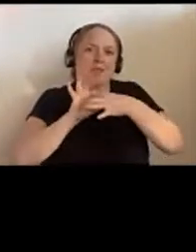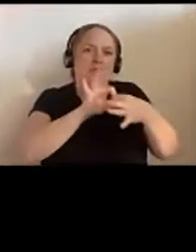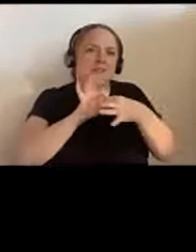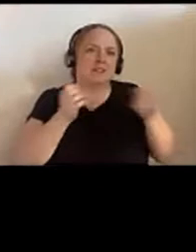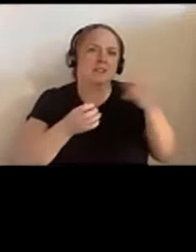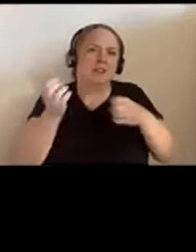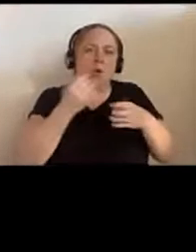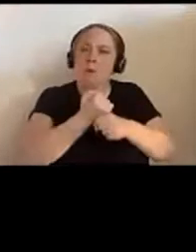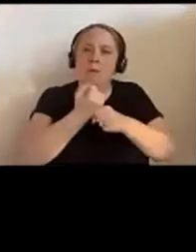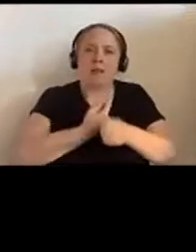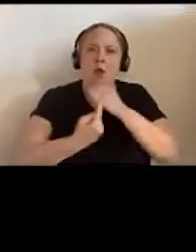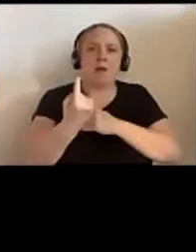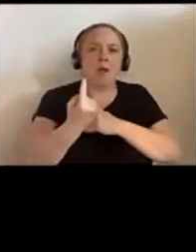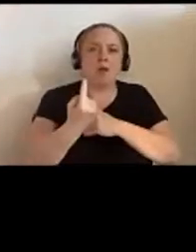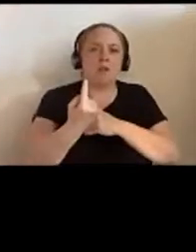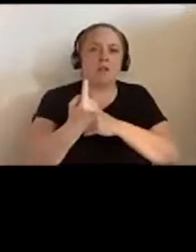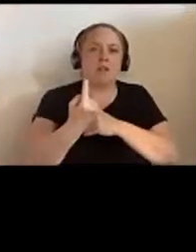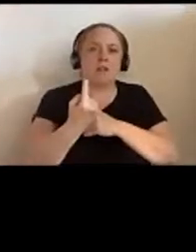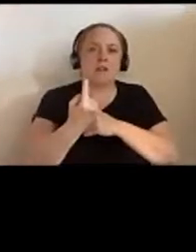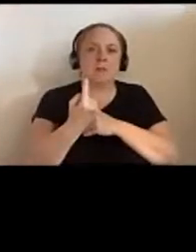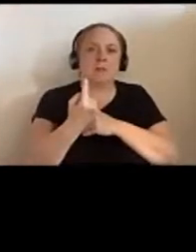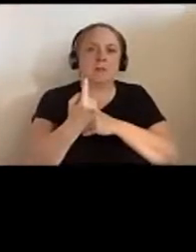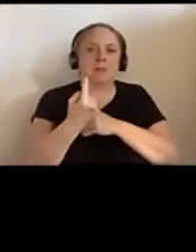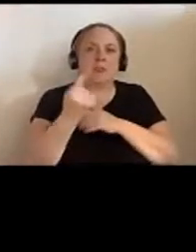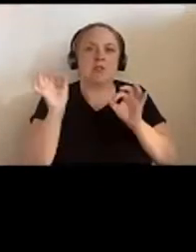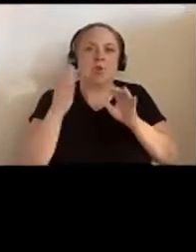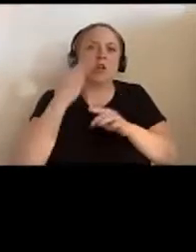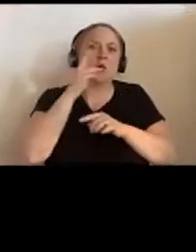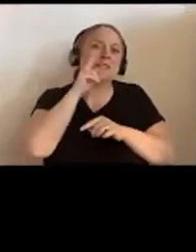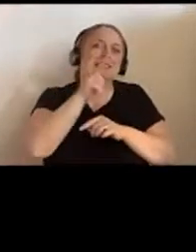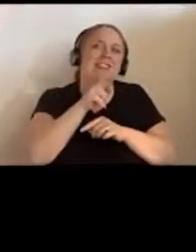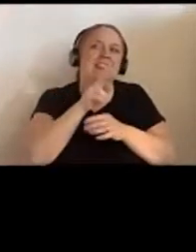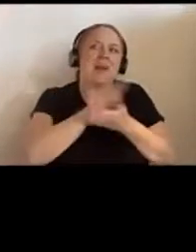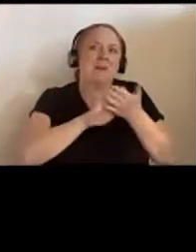it alone. And, you know, if nobody goes to use it, the work doesn't exist. So,